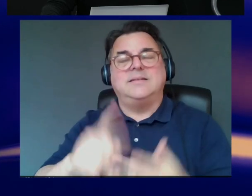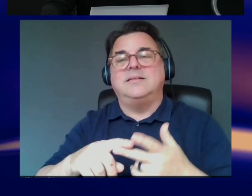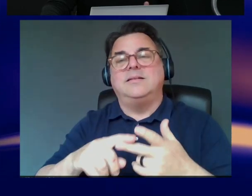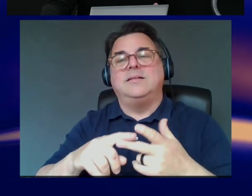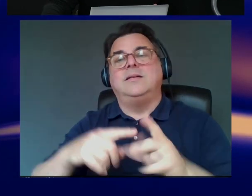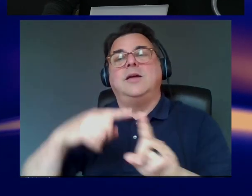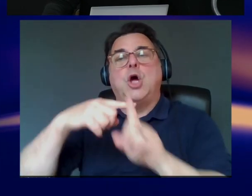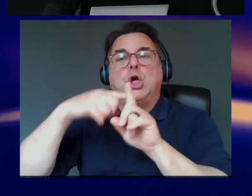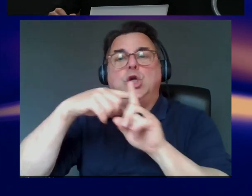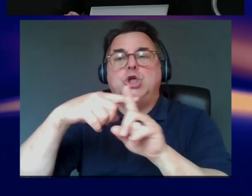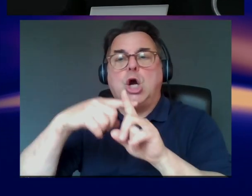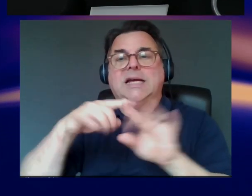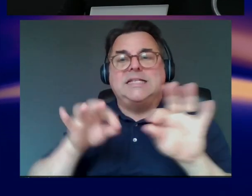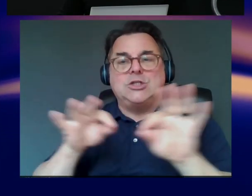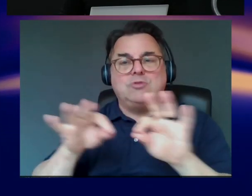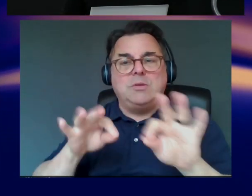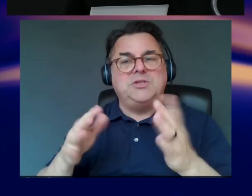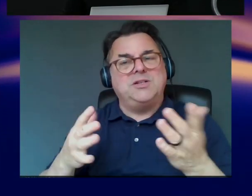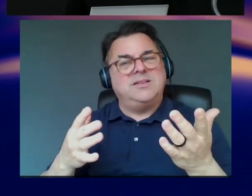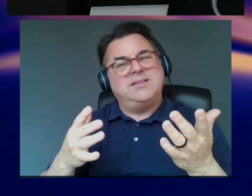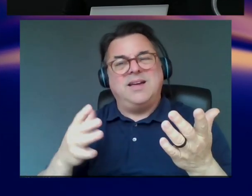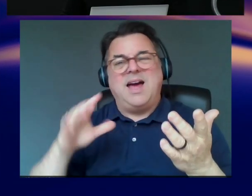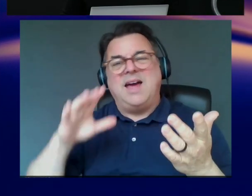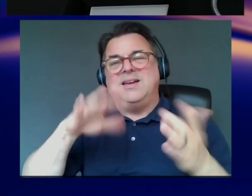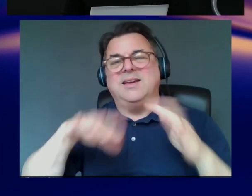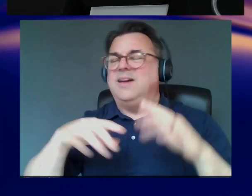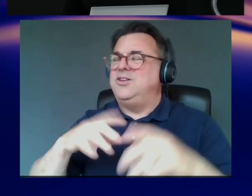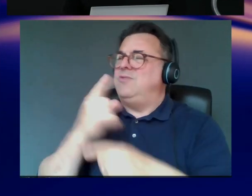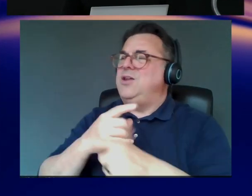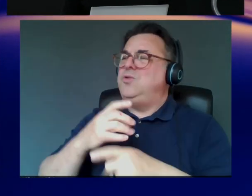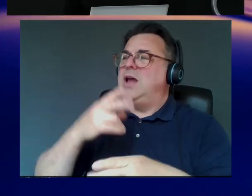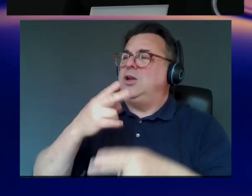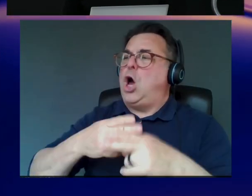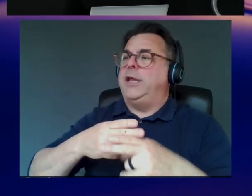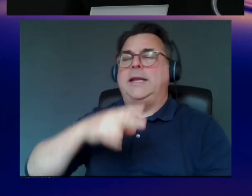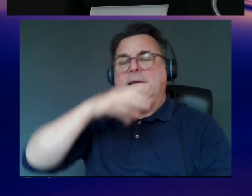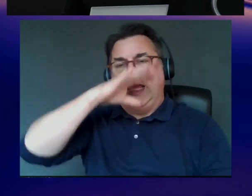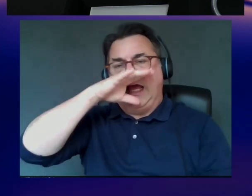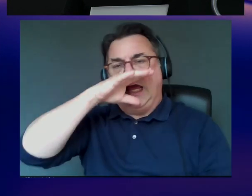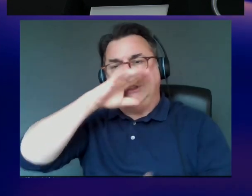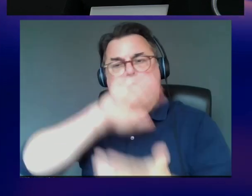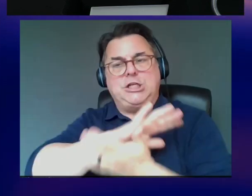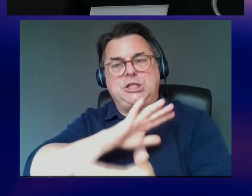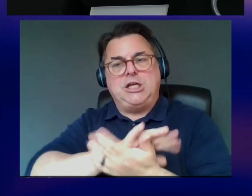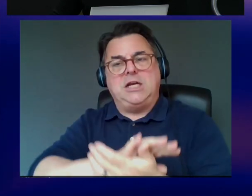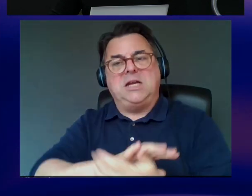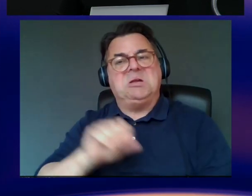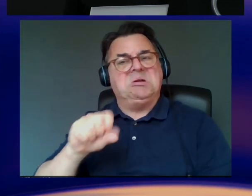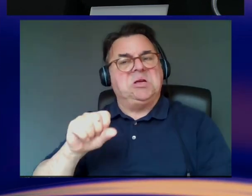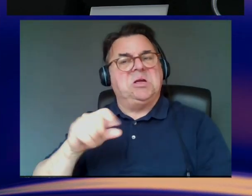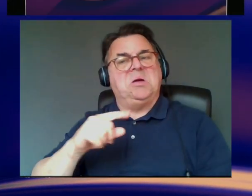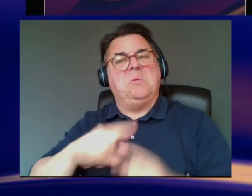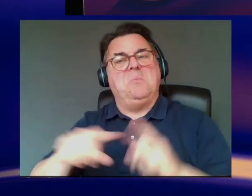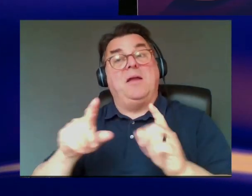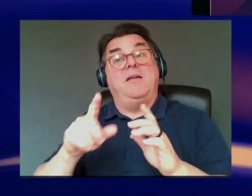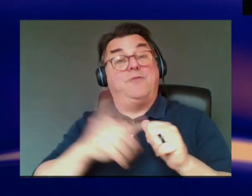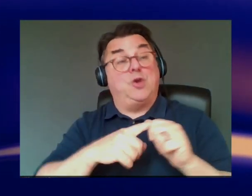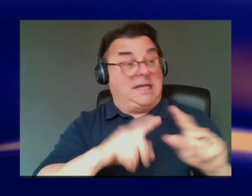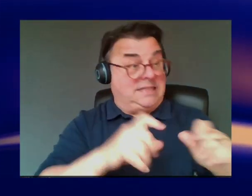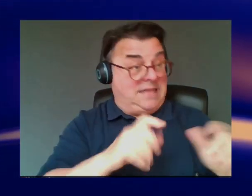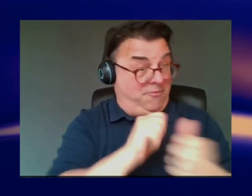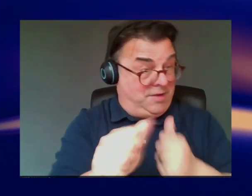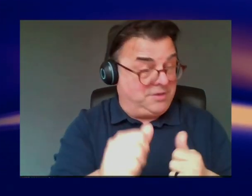can see download exam guide under the what does it take to earn this certification section of the page. And that exam guide looks